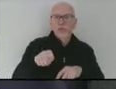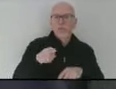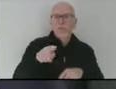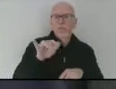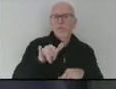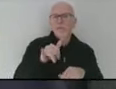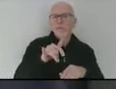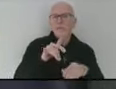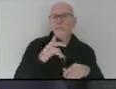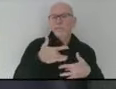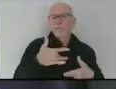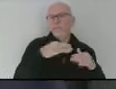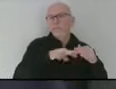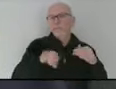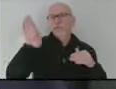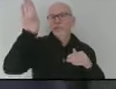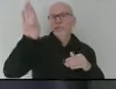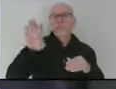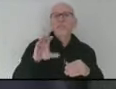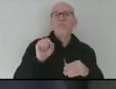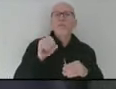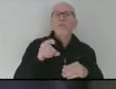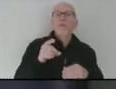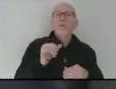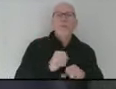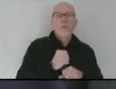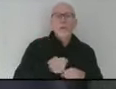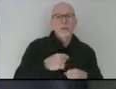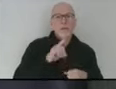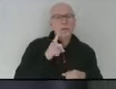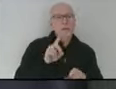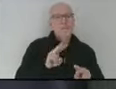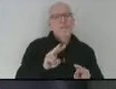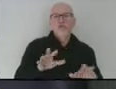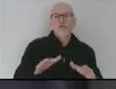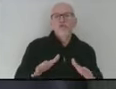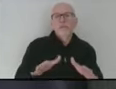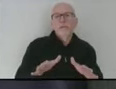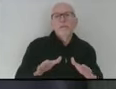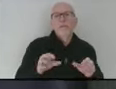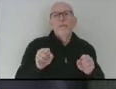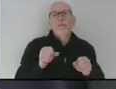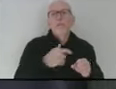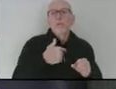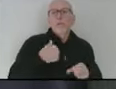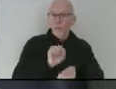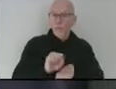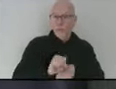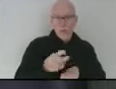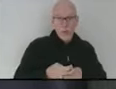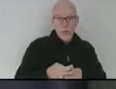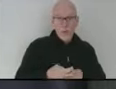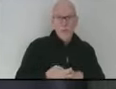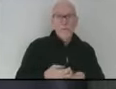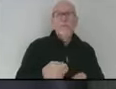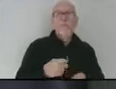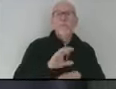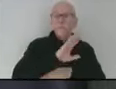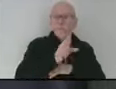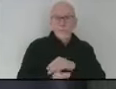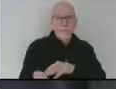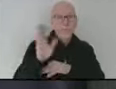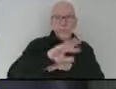in the community spread. So that has us really nervous. And so we're working very hard, long hours,